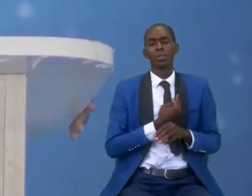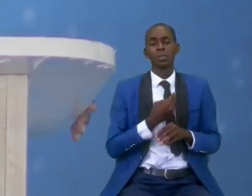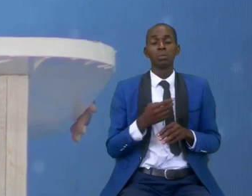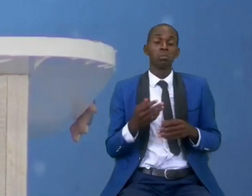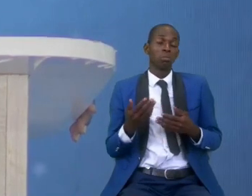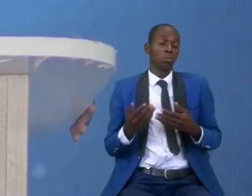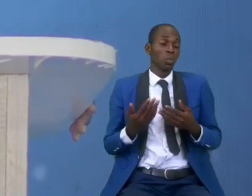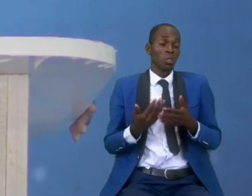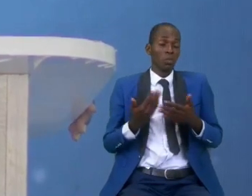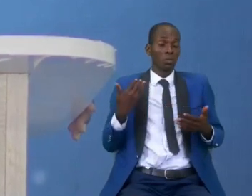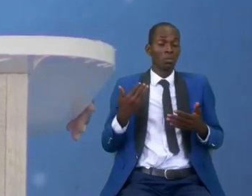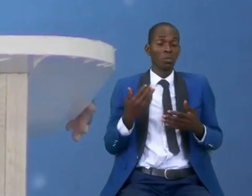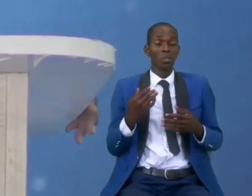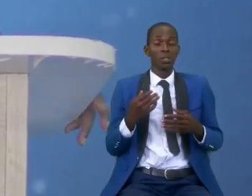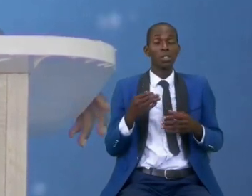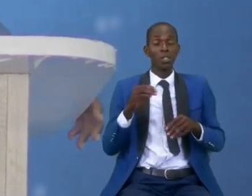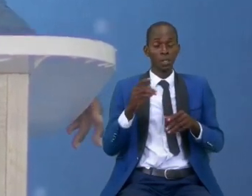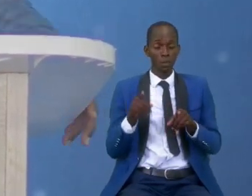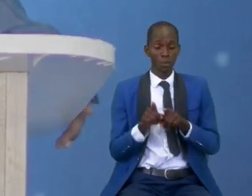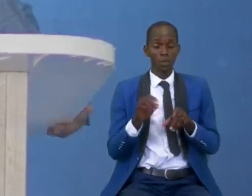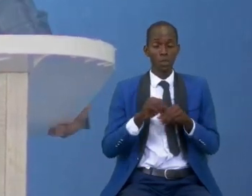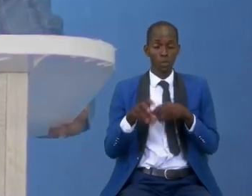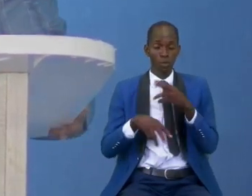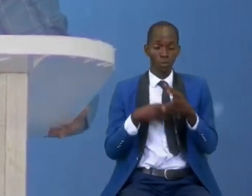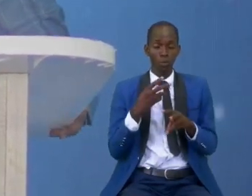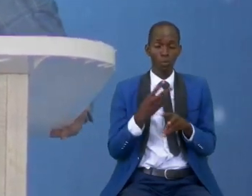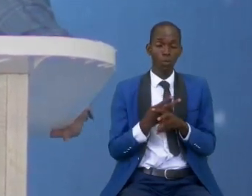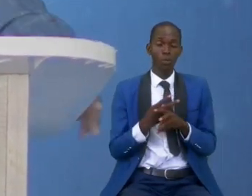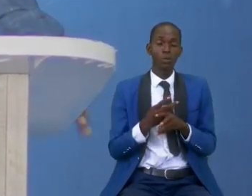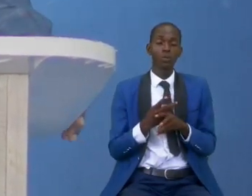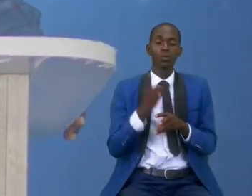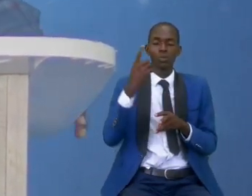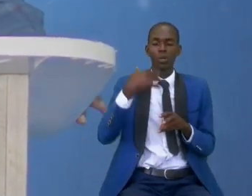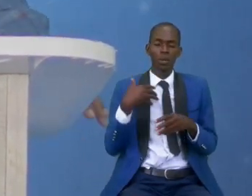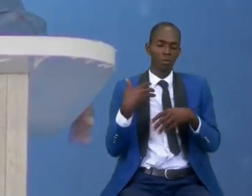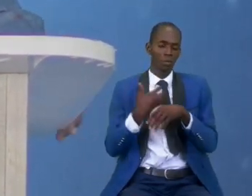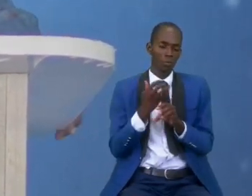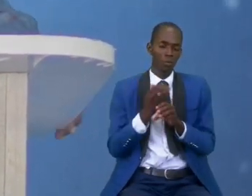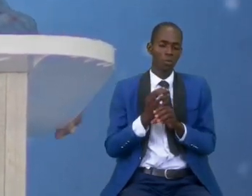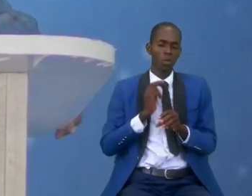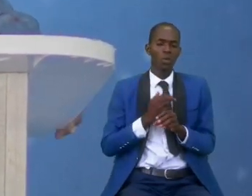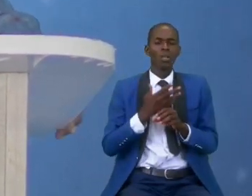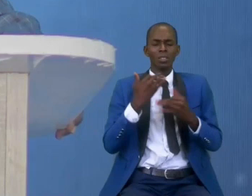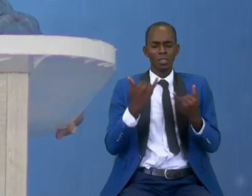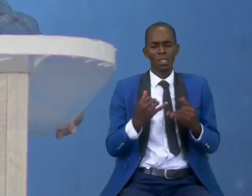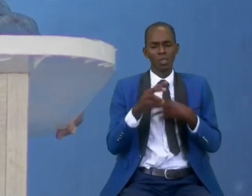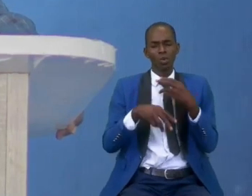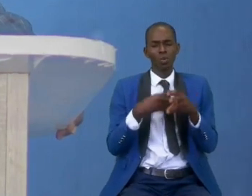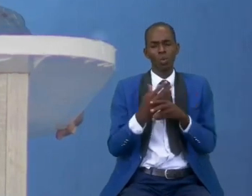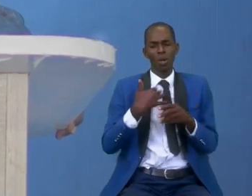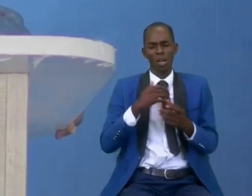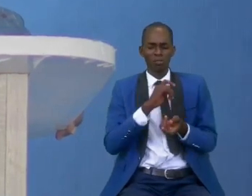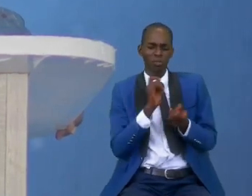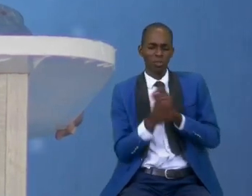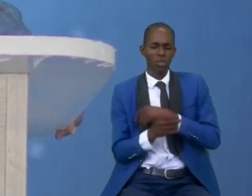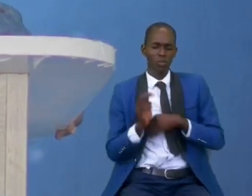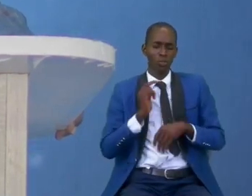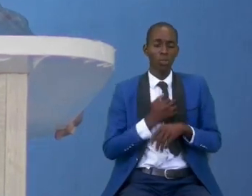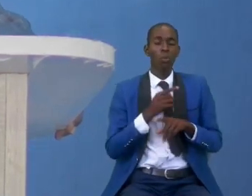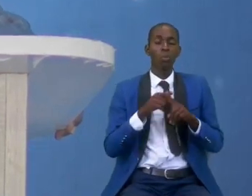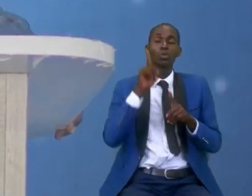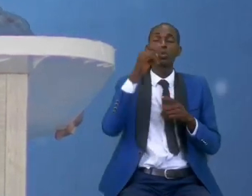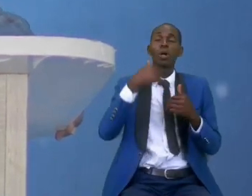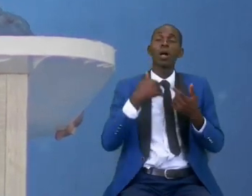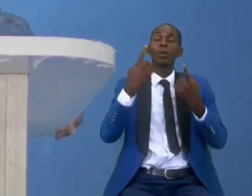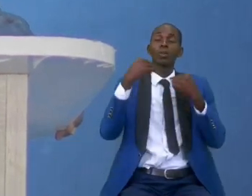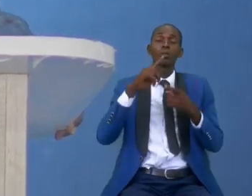come to transform us. And we're asking you, Lord, for everyone here, young and older. Lord,